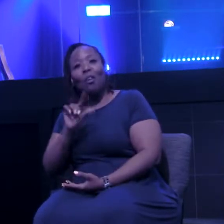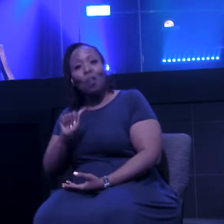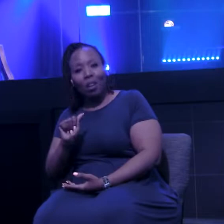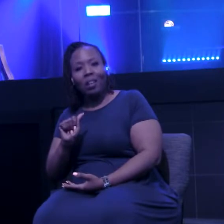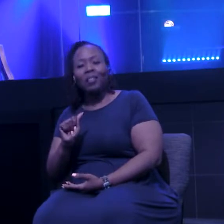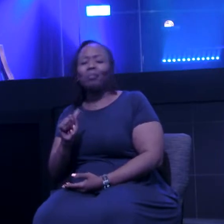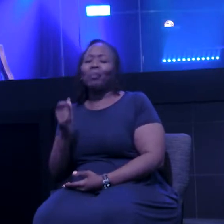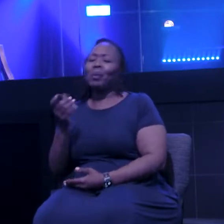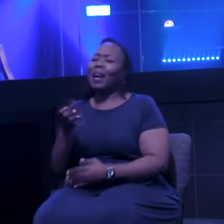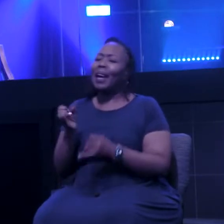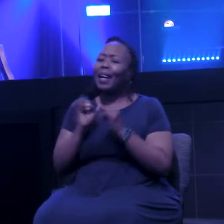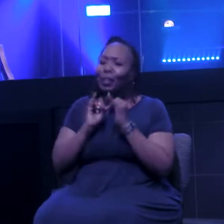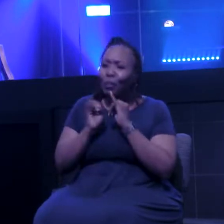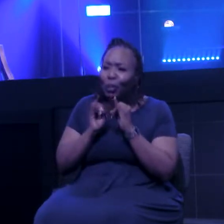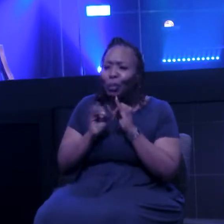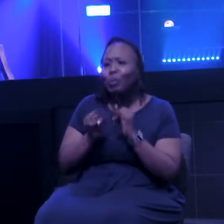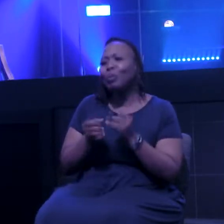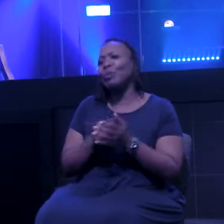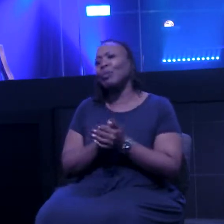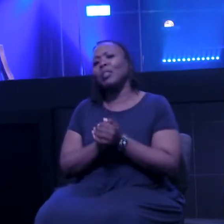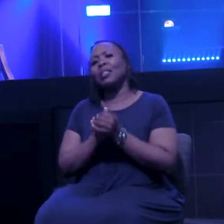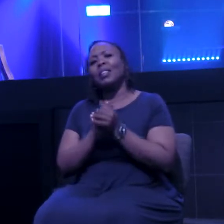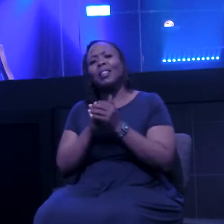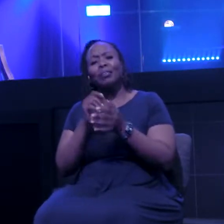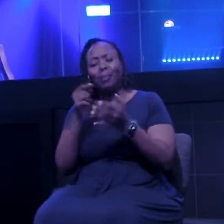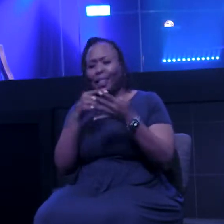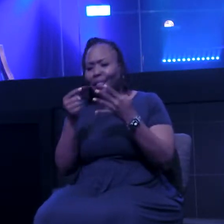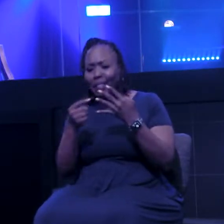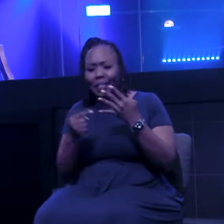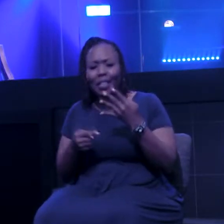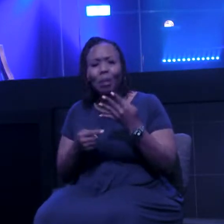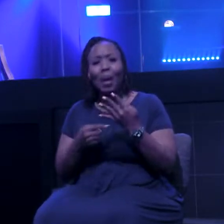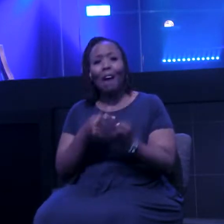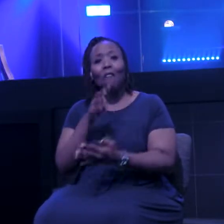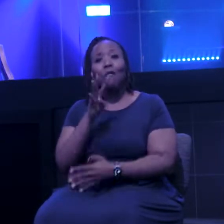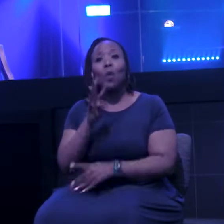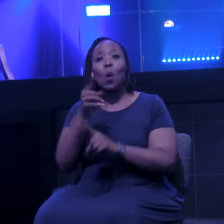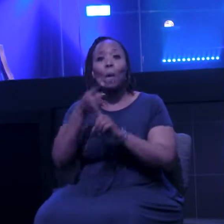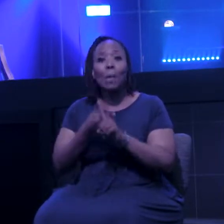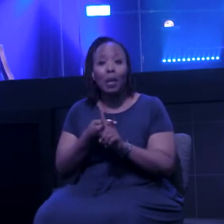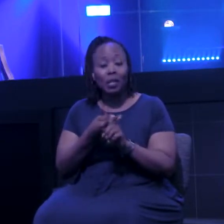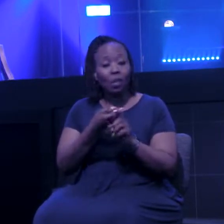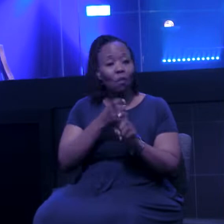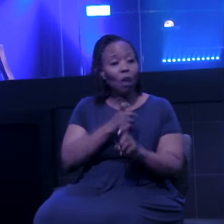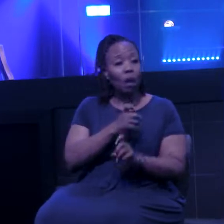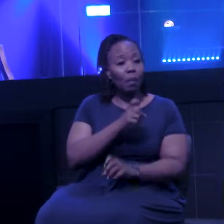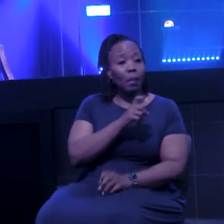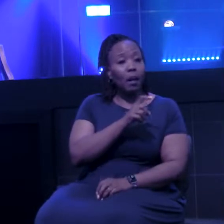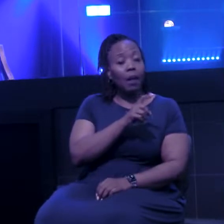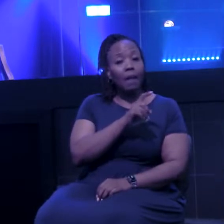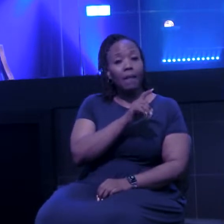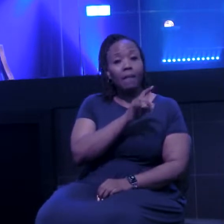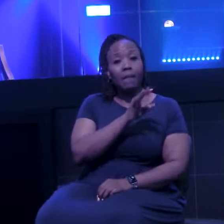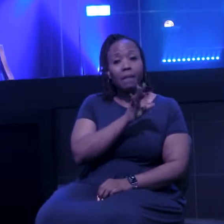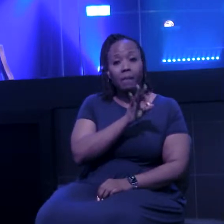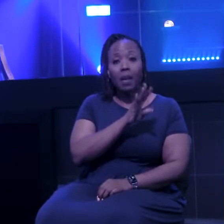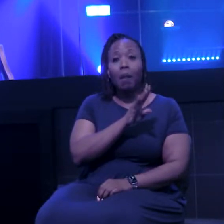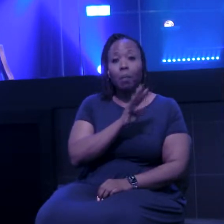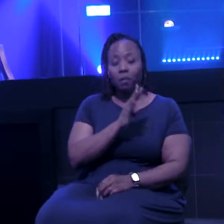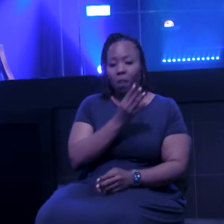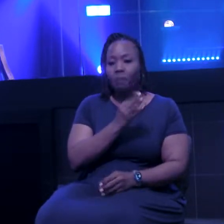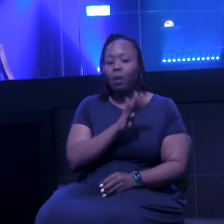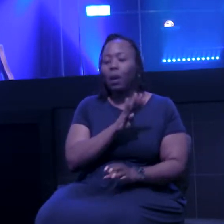and references and all of the different things. We've spent 4 months from February, early February to right now in